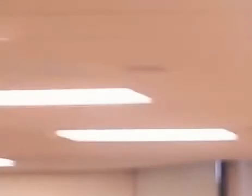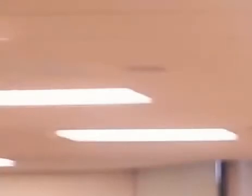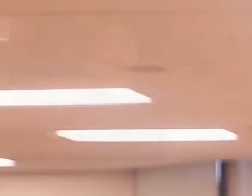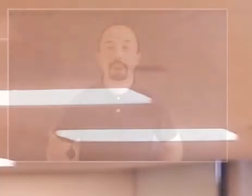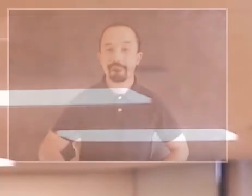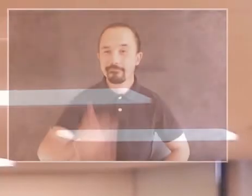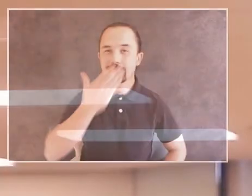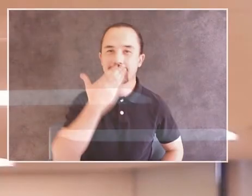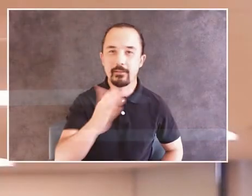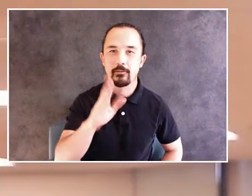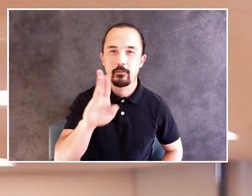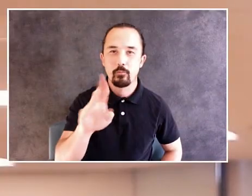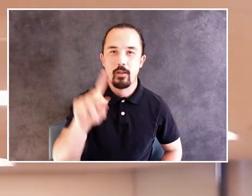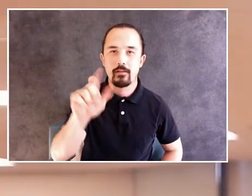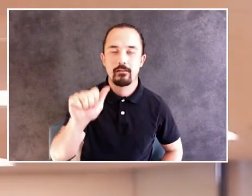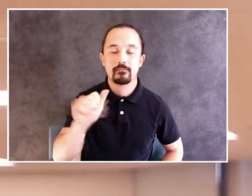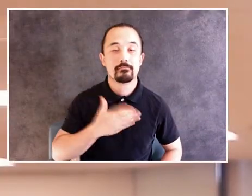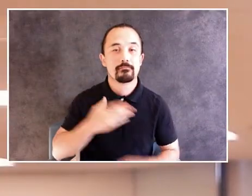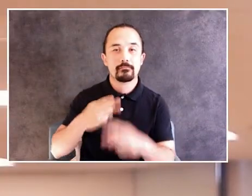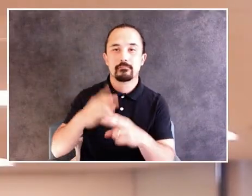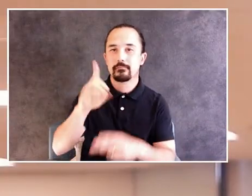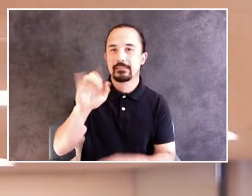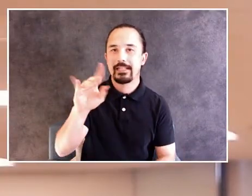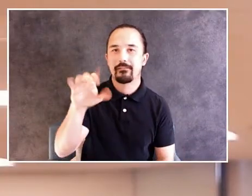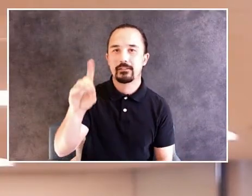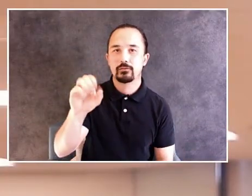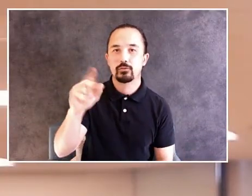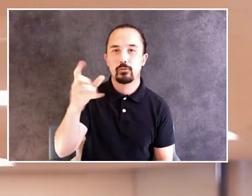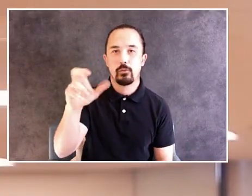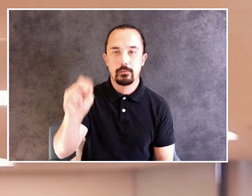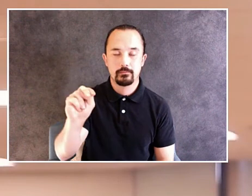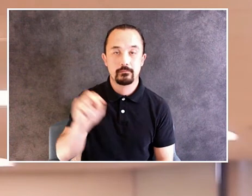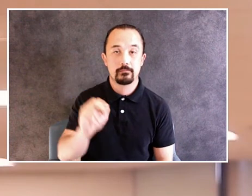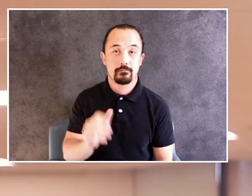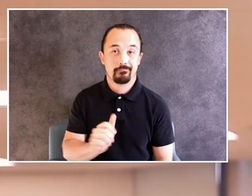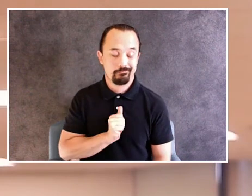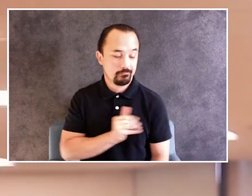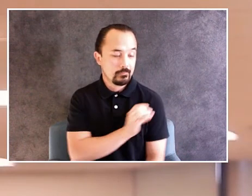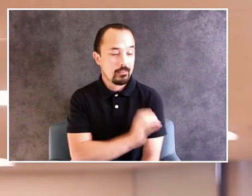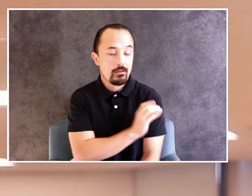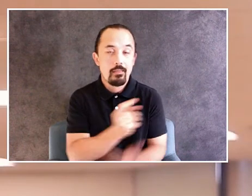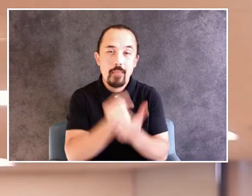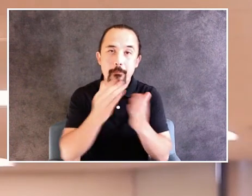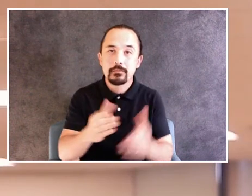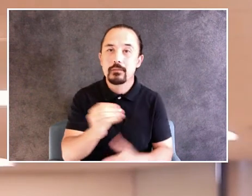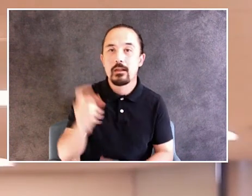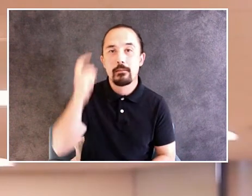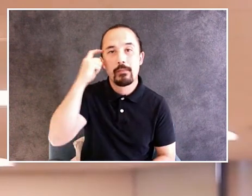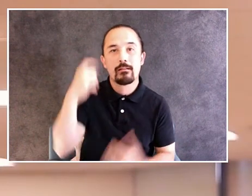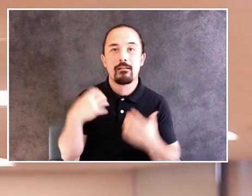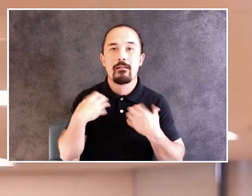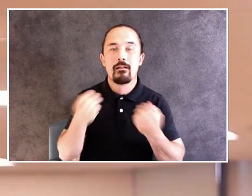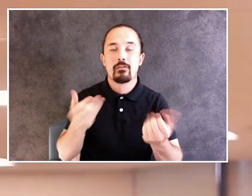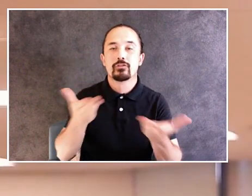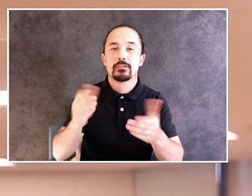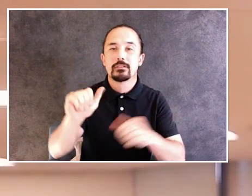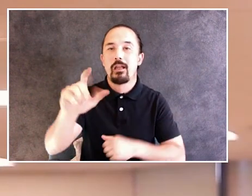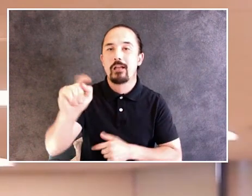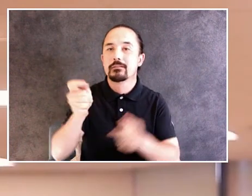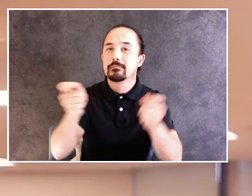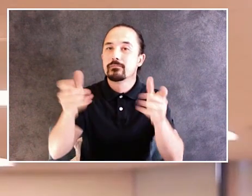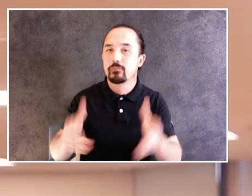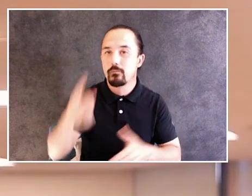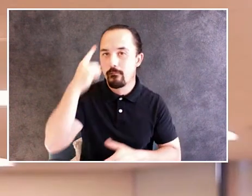Thank you, Brenda. My name is David Schollen. I'm a clinical therapist and the Mental Health Services Act Administrator for Riverside University Behavioral